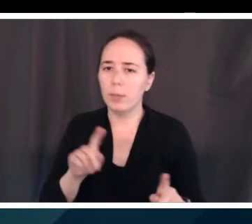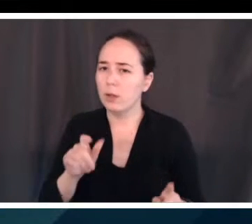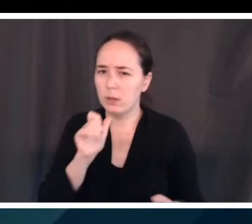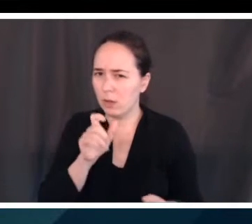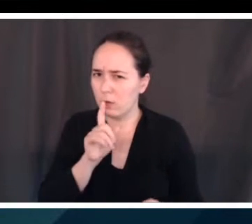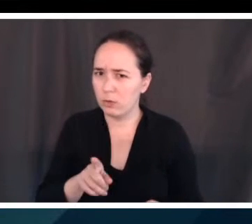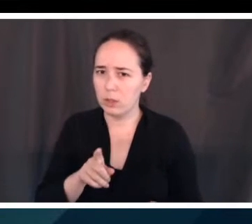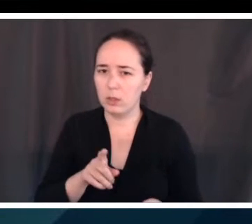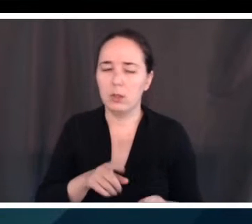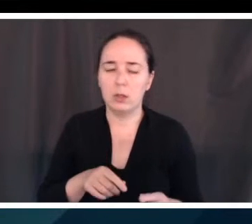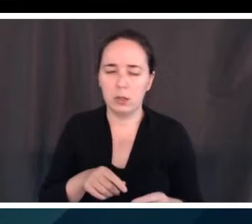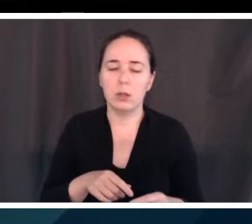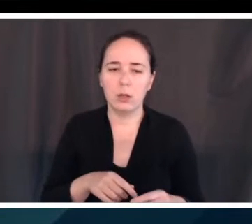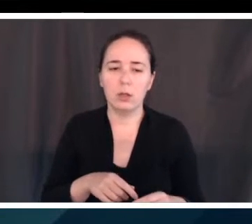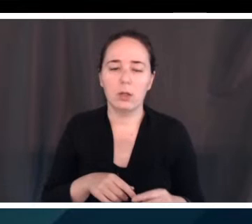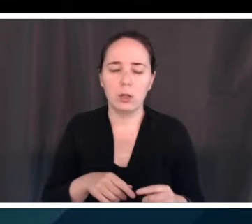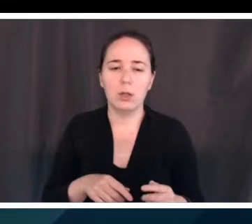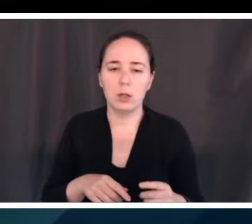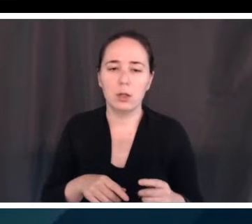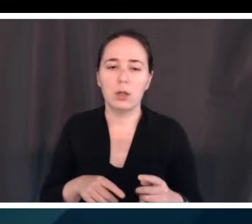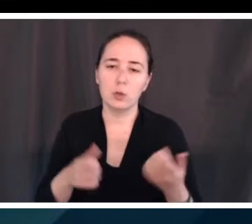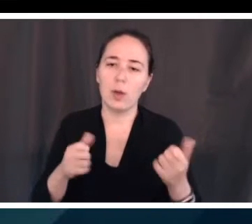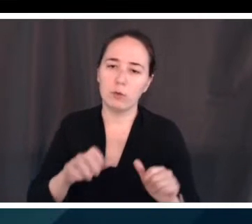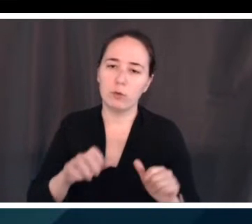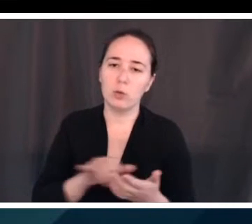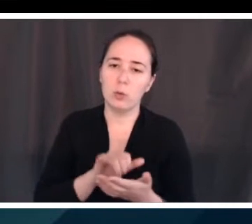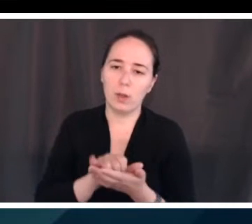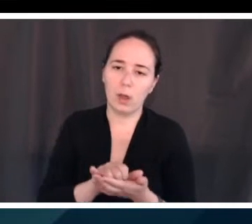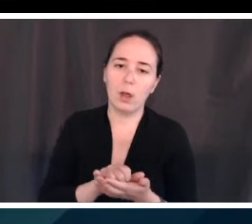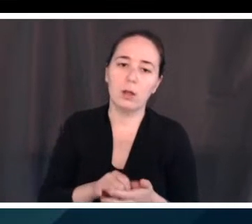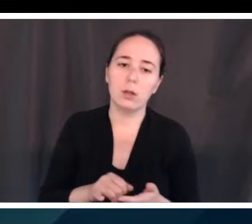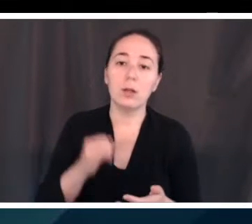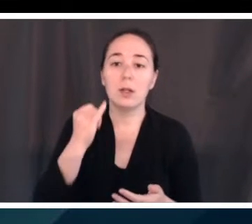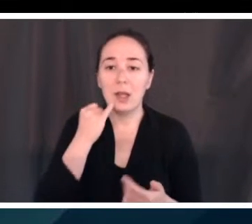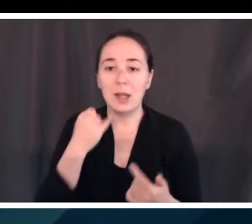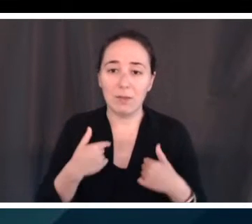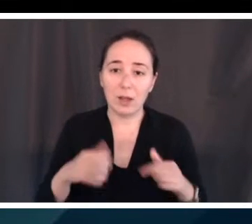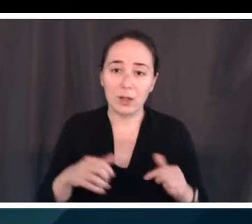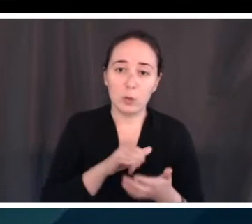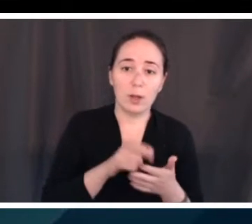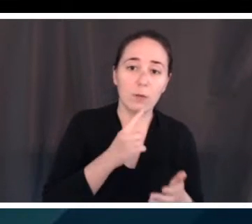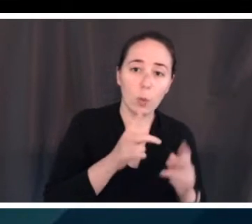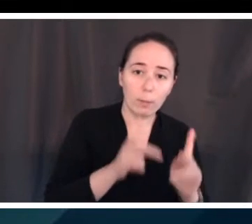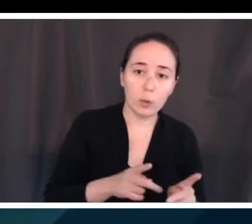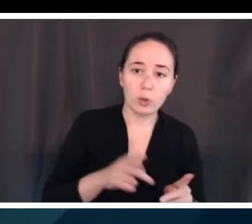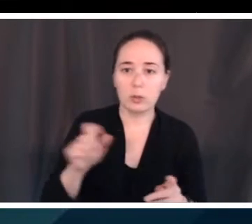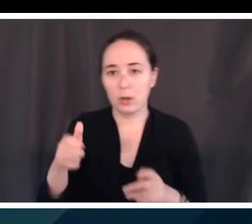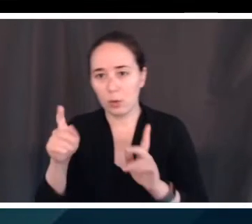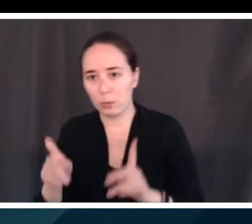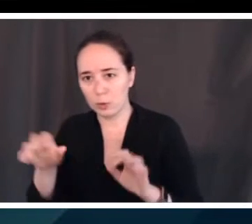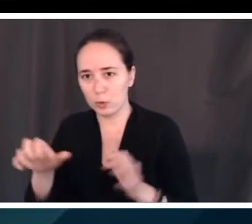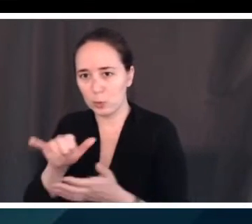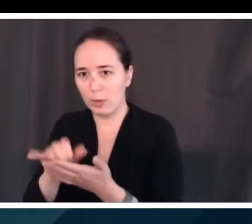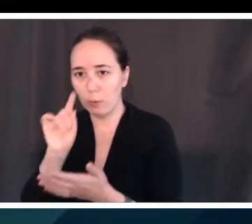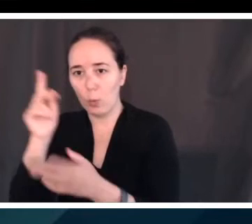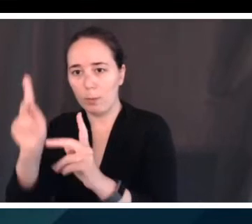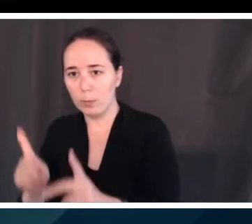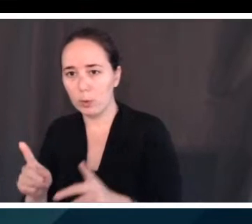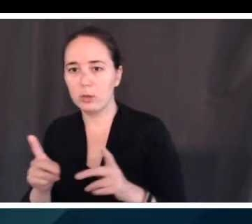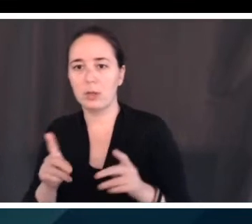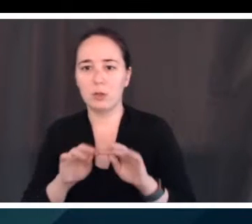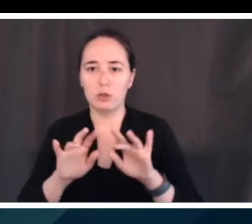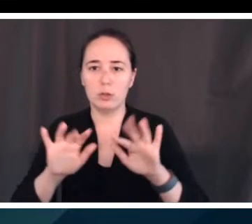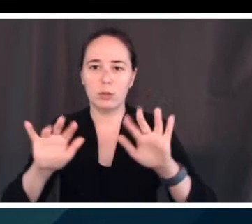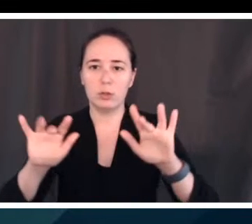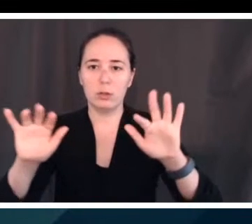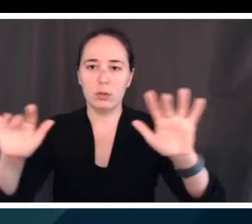And if I can do it for somebody and you can do it for somebody, we can change the world. And that's